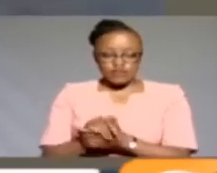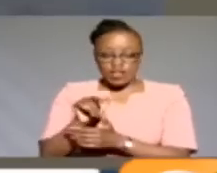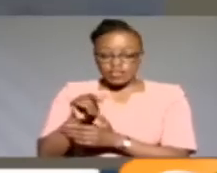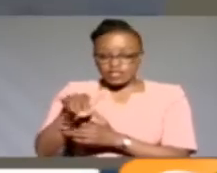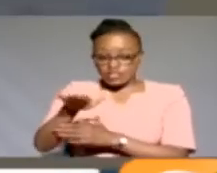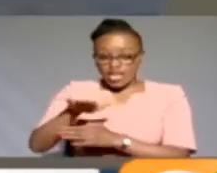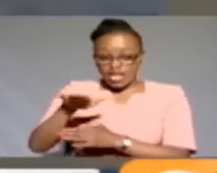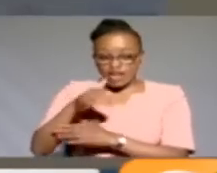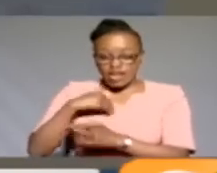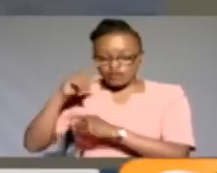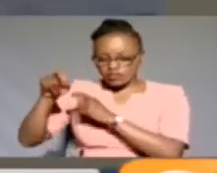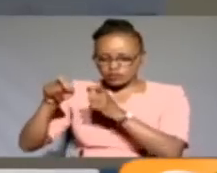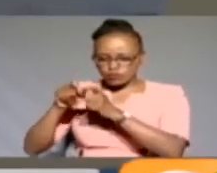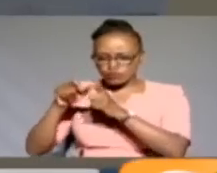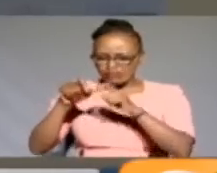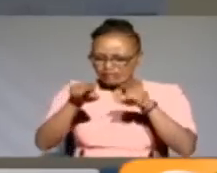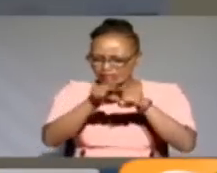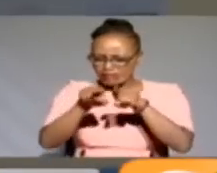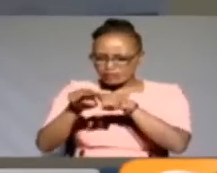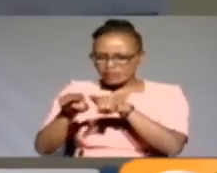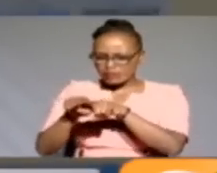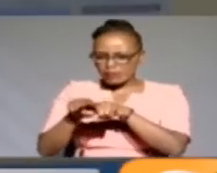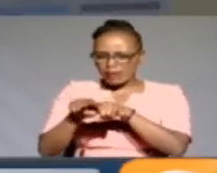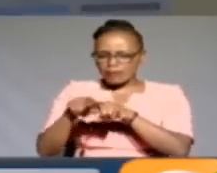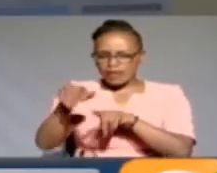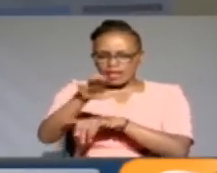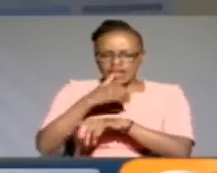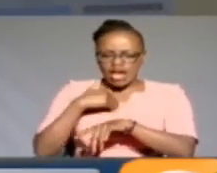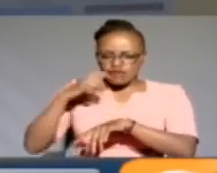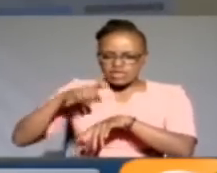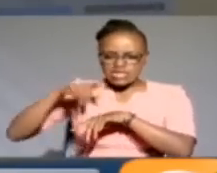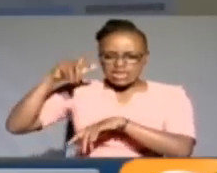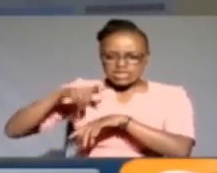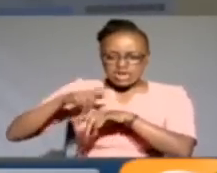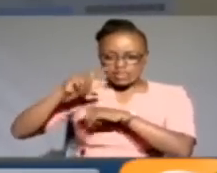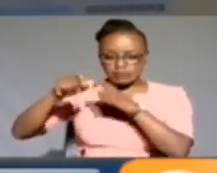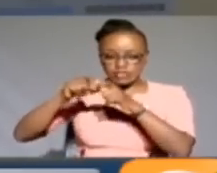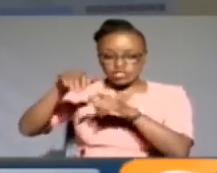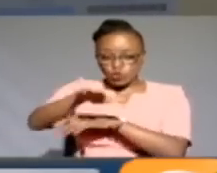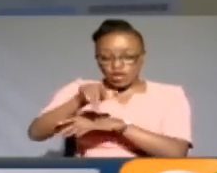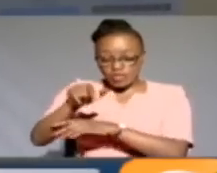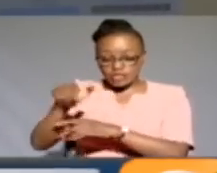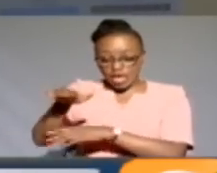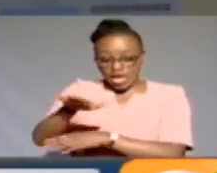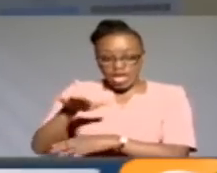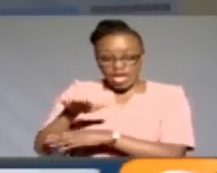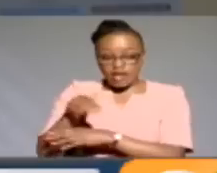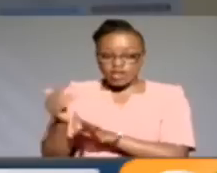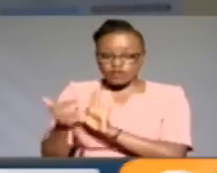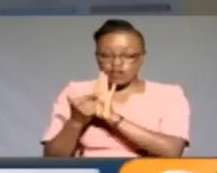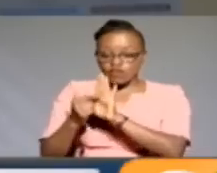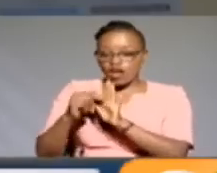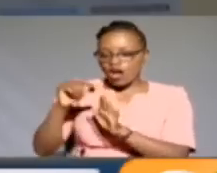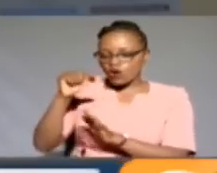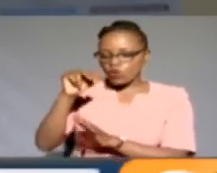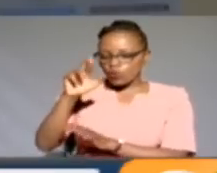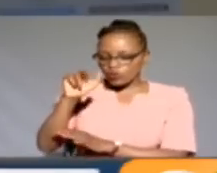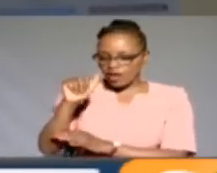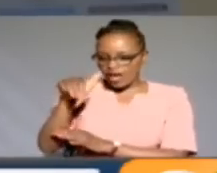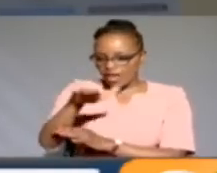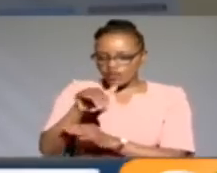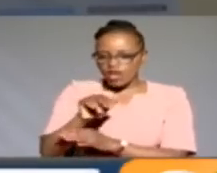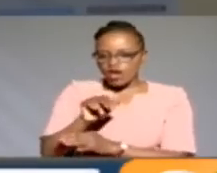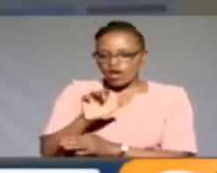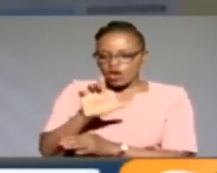we have particular common areas that are sources of snake bites for a particular area. These areas we are, for instance, the Nguni area, the